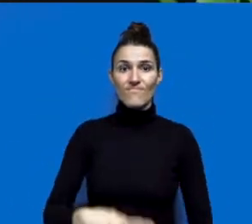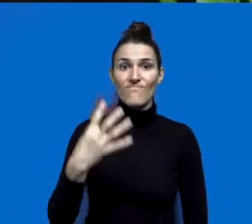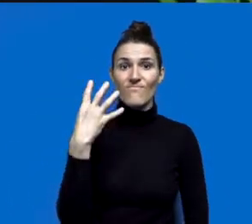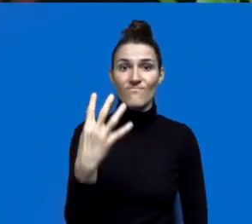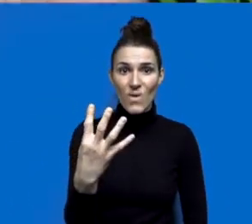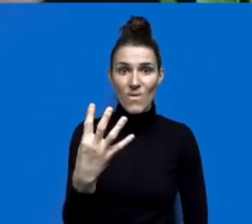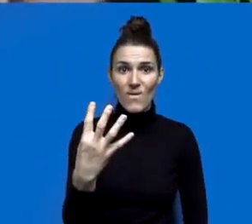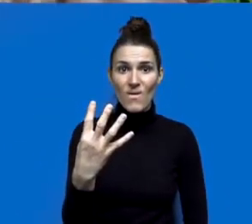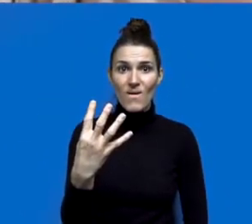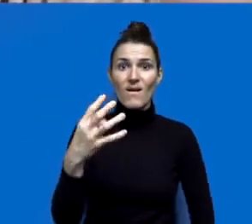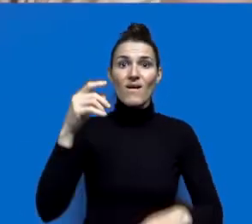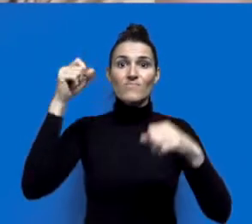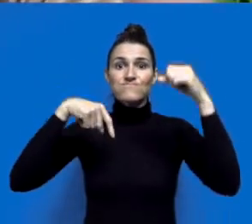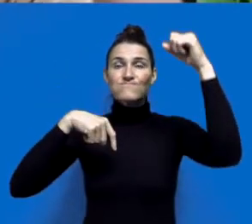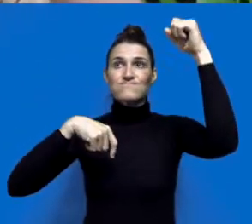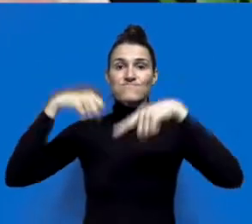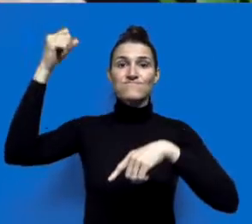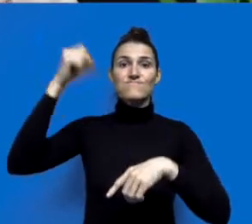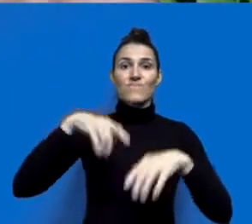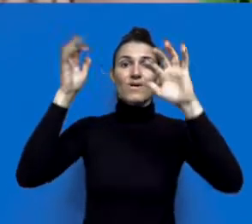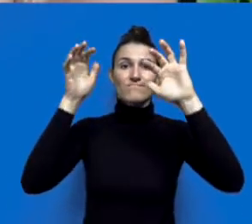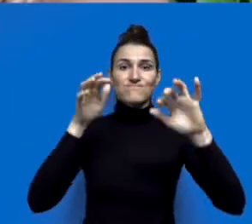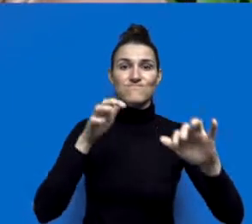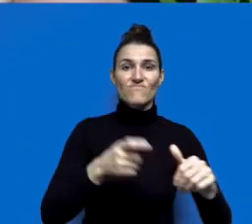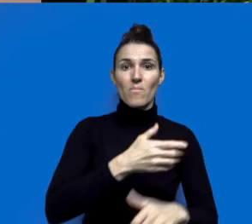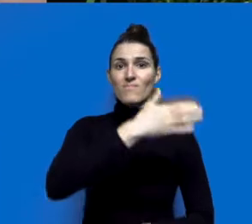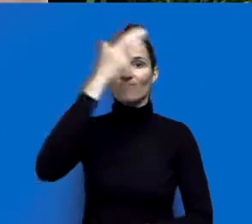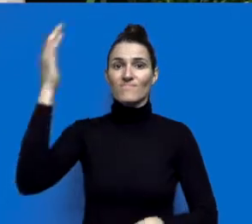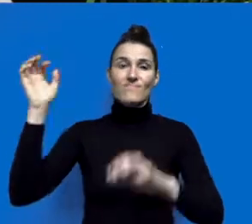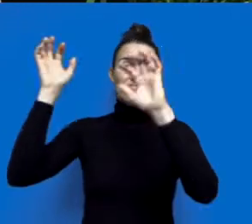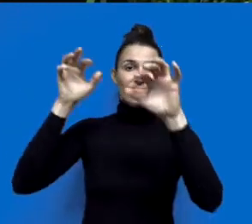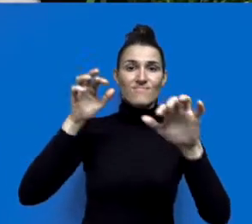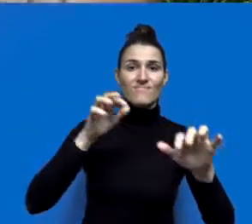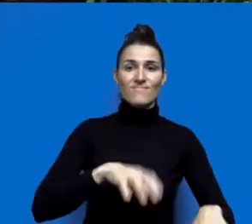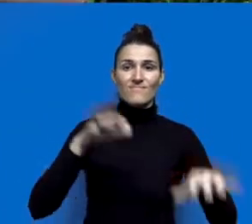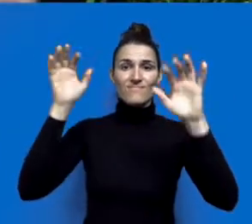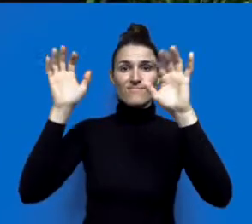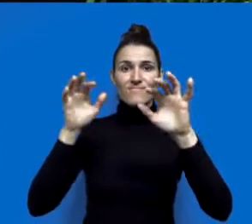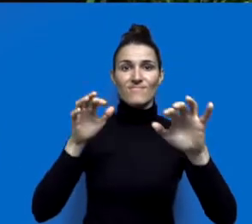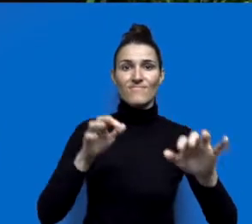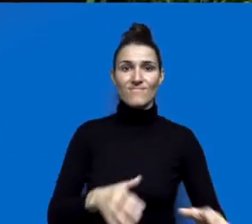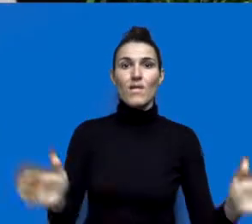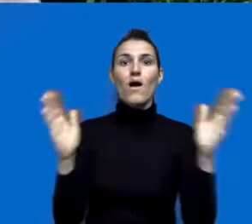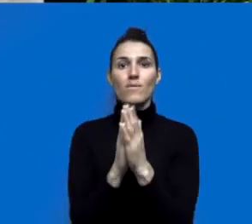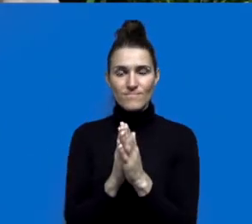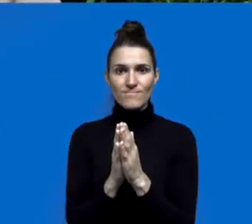little raindrops falling from the sky. Drizzle, drizzle, drizzle, drizzle,